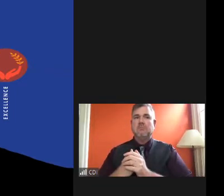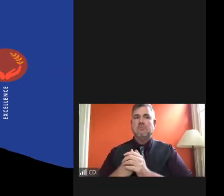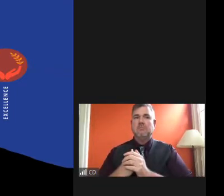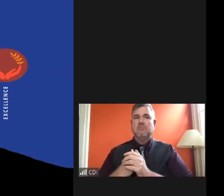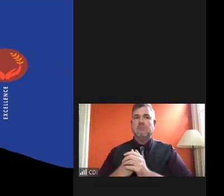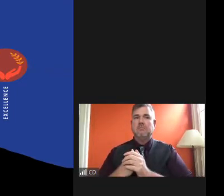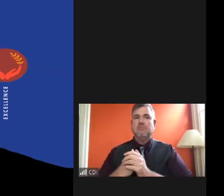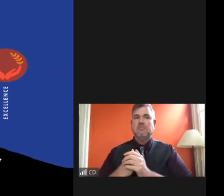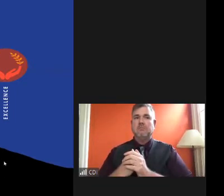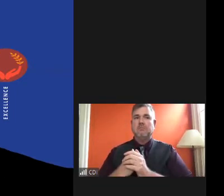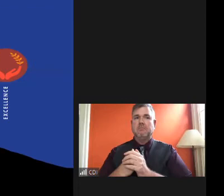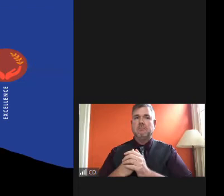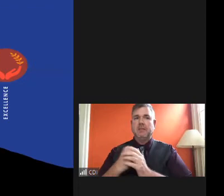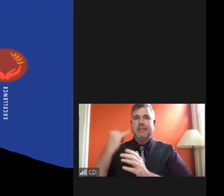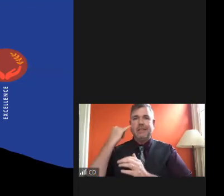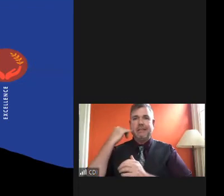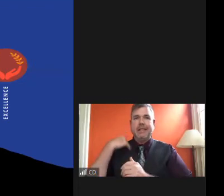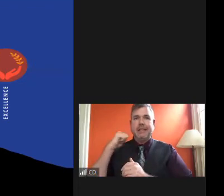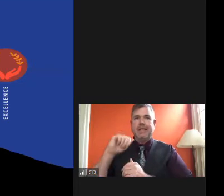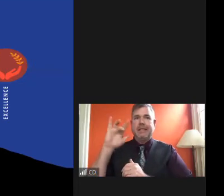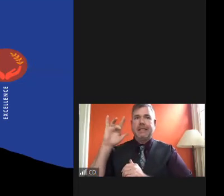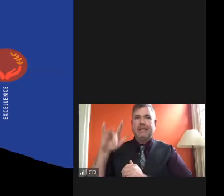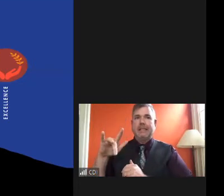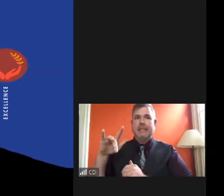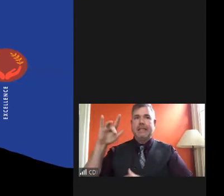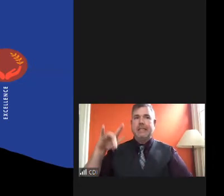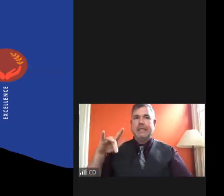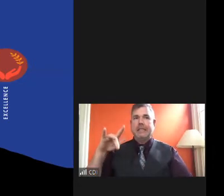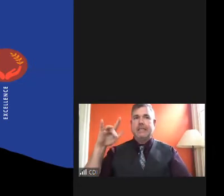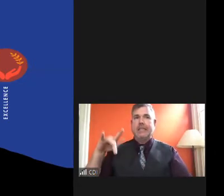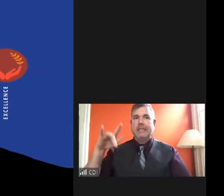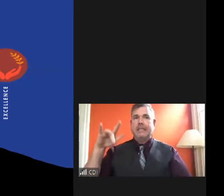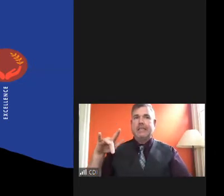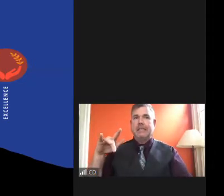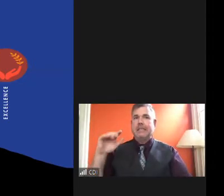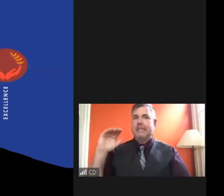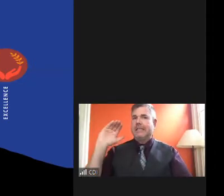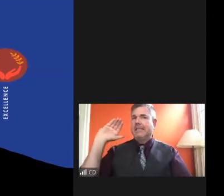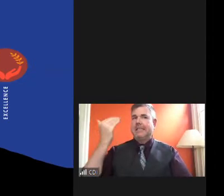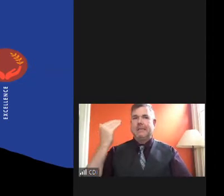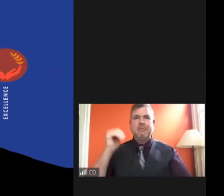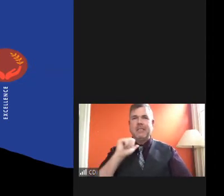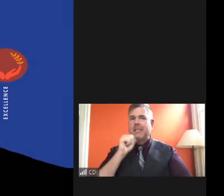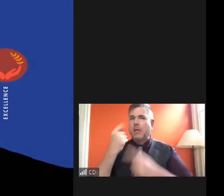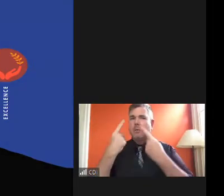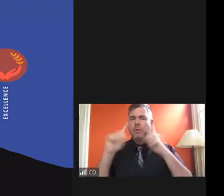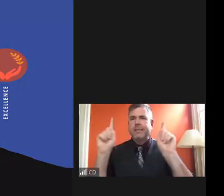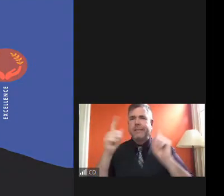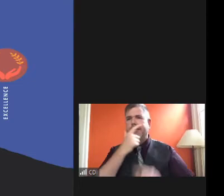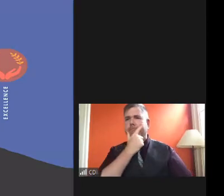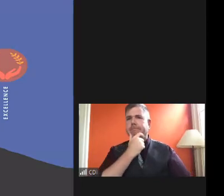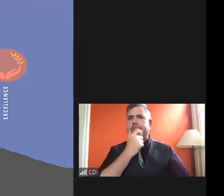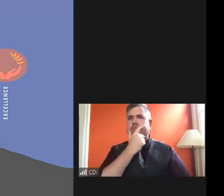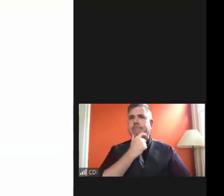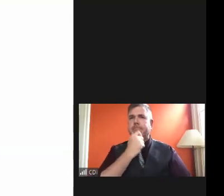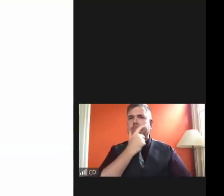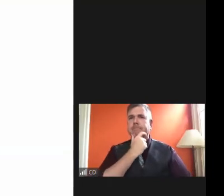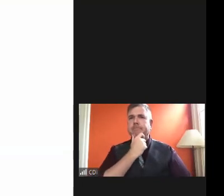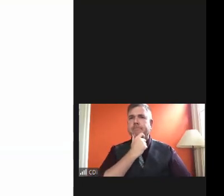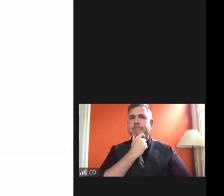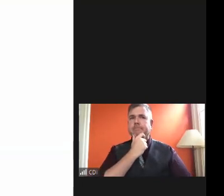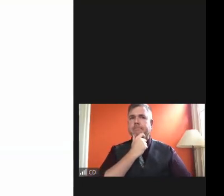See if that works. It doesn't seem to want to. It is. I know it's quite a nice title slide. There we